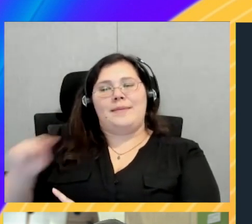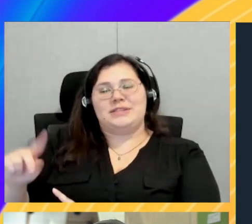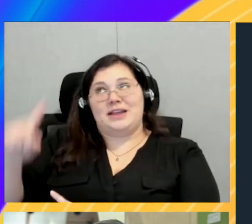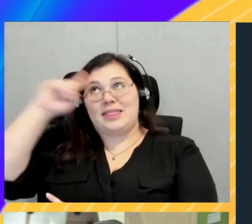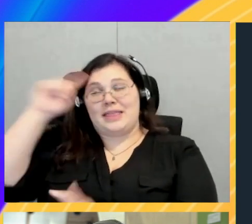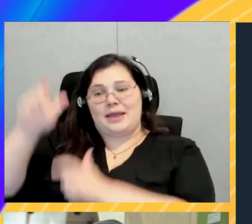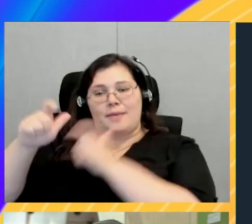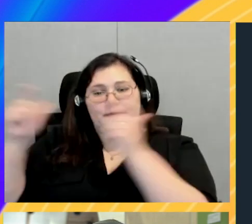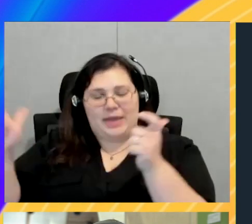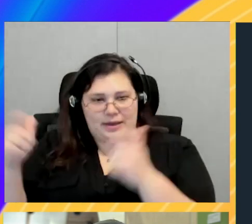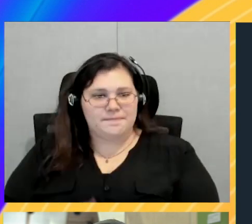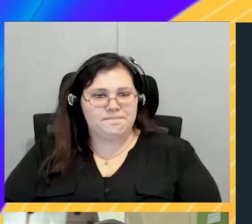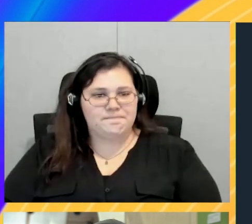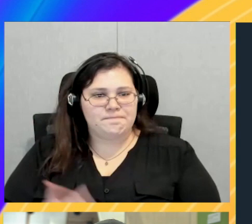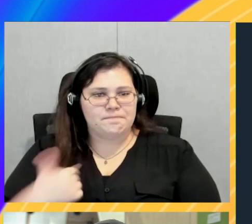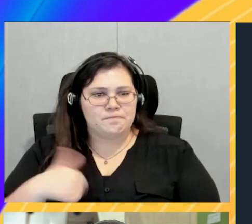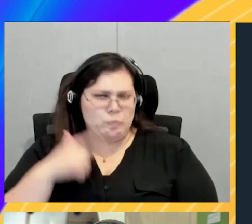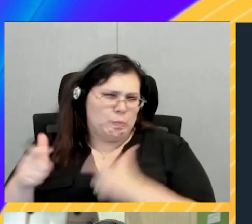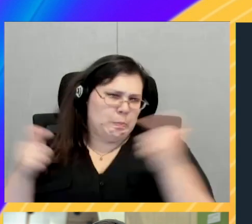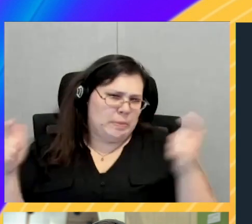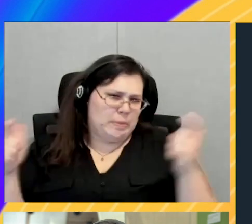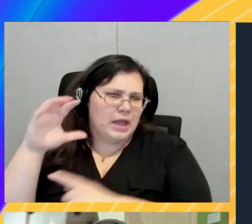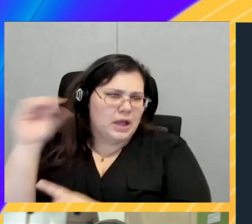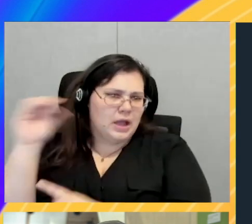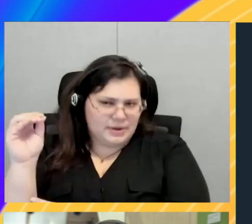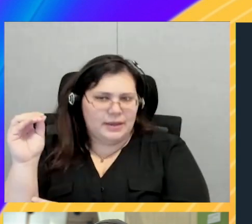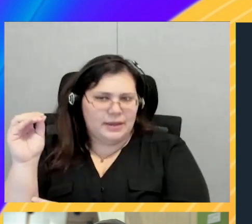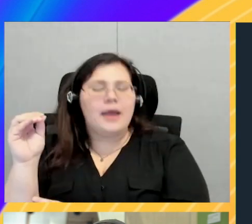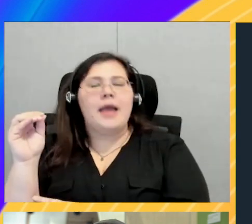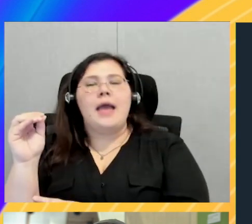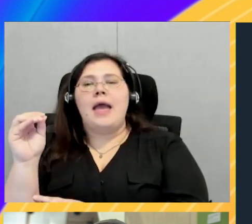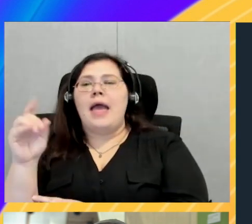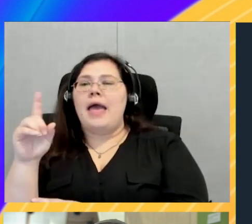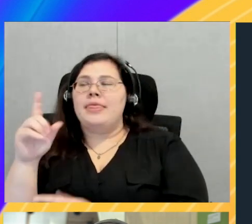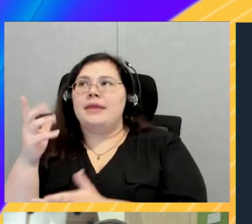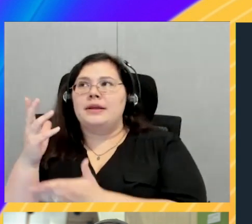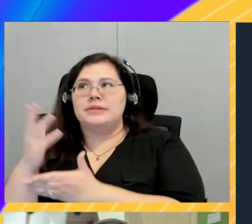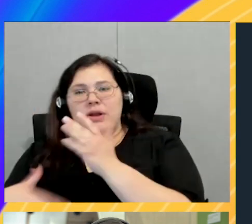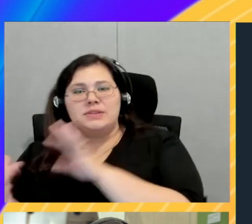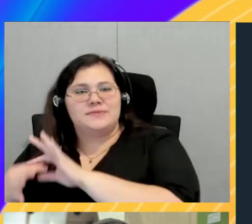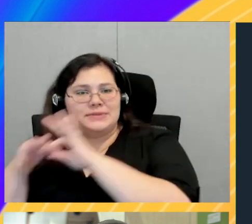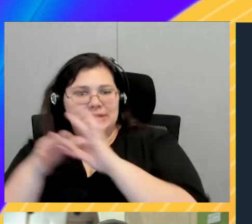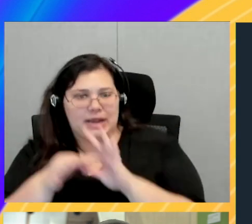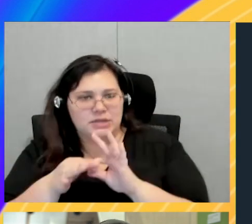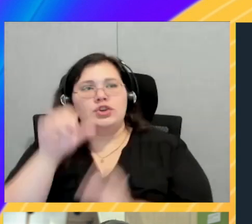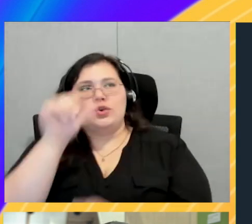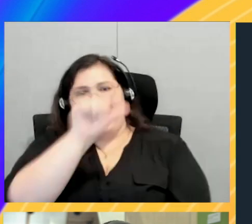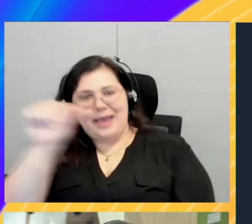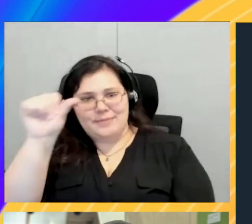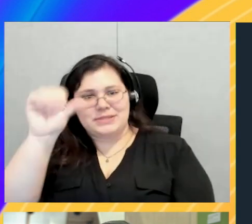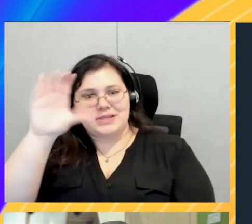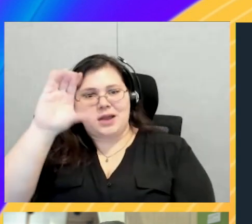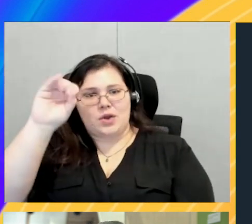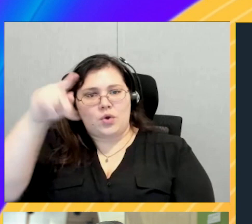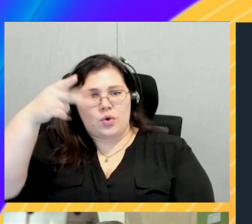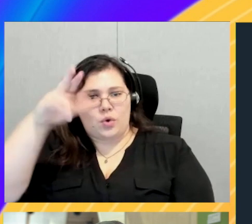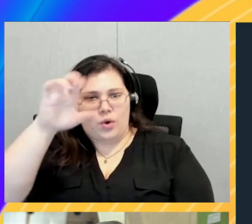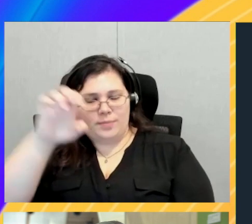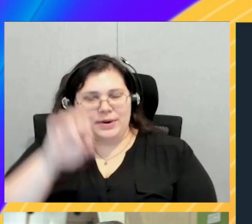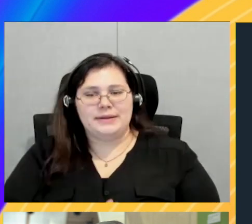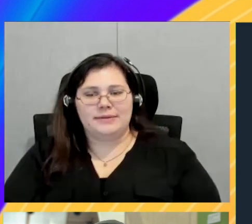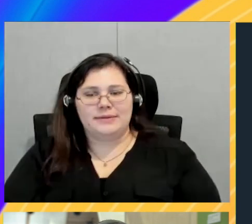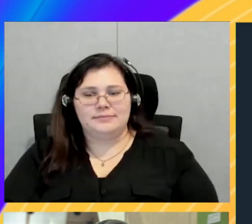larger, broader Amazon corporate. The beauty of that is I can give a Kinesis immersion day to one